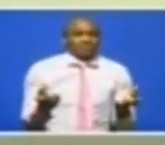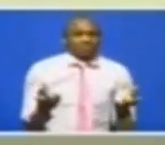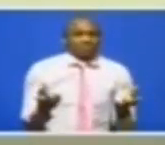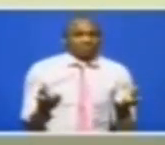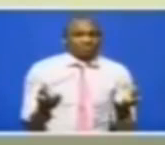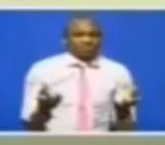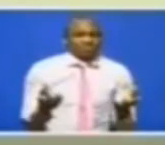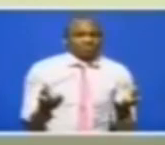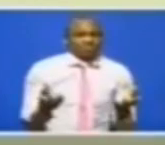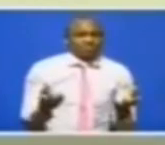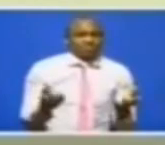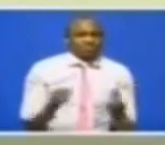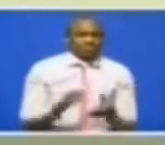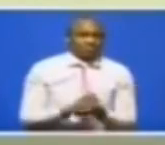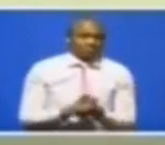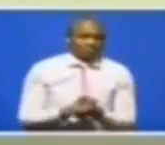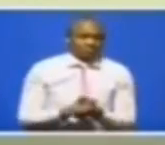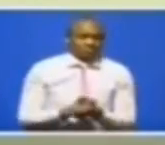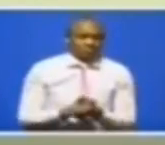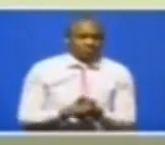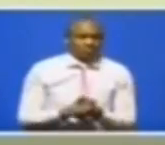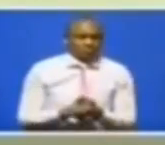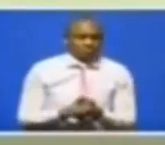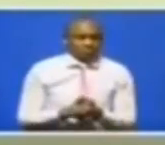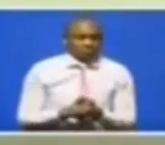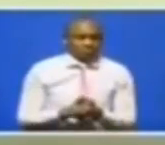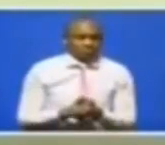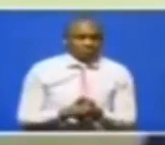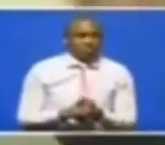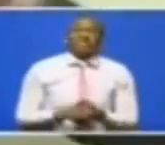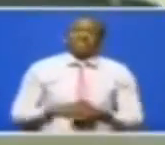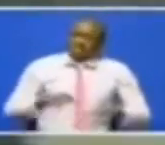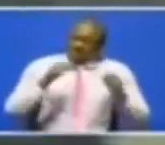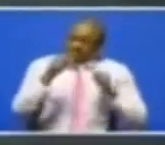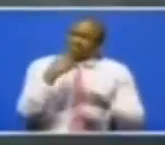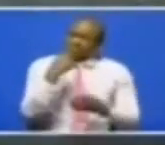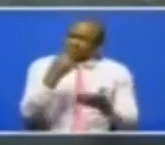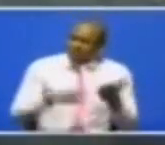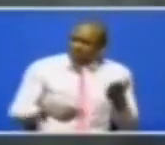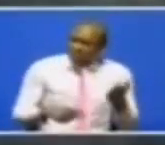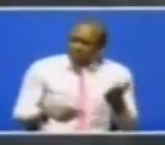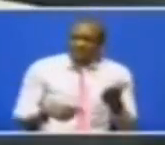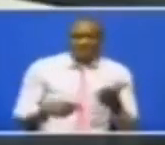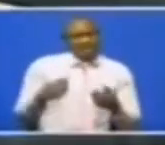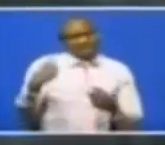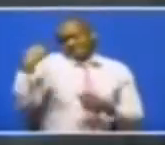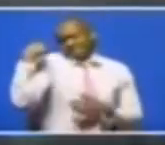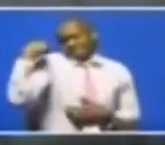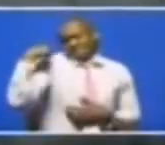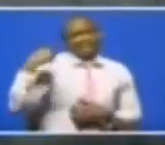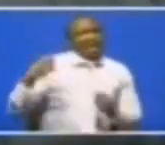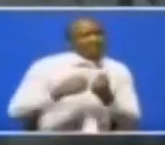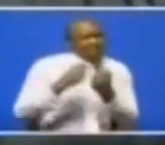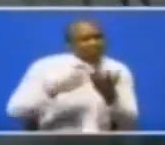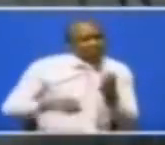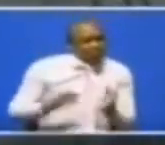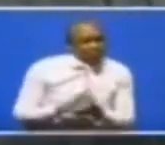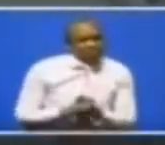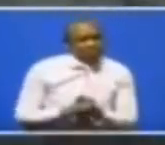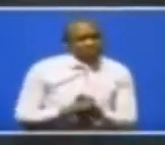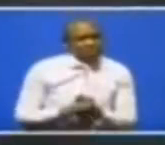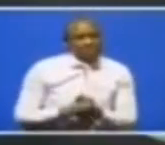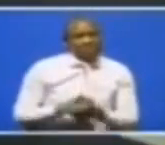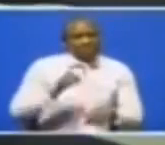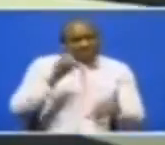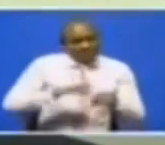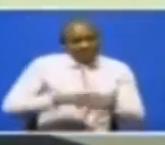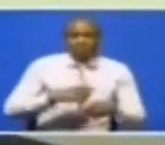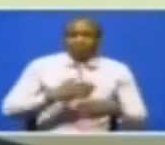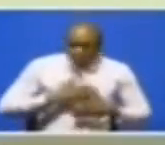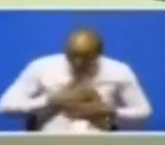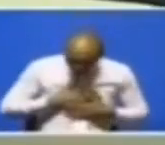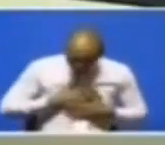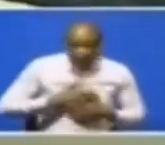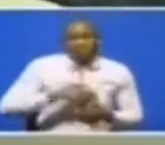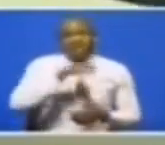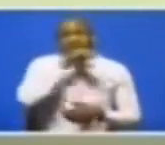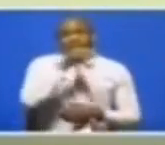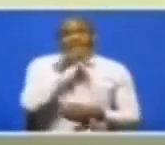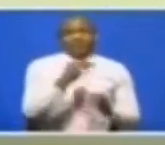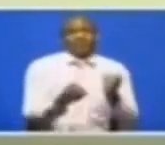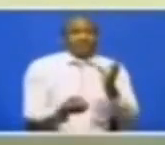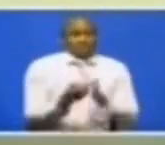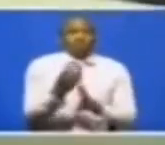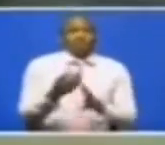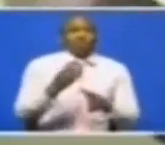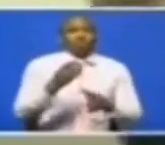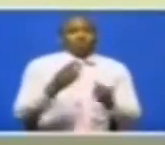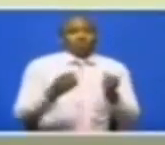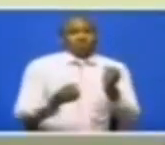of those rallies. Mr. Chairman, the other day when Honorable Raila launched, or the